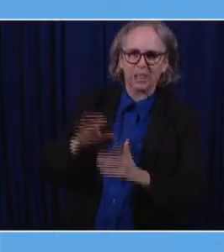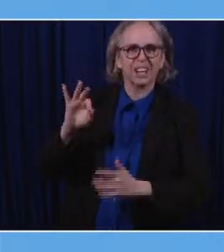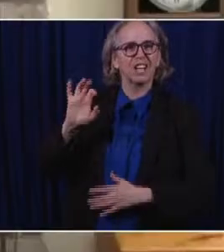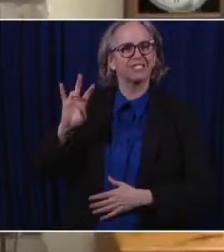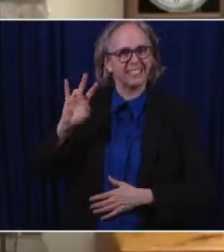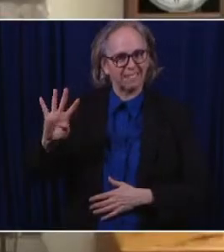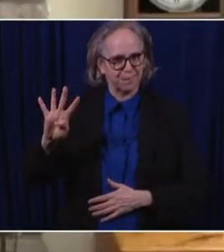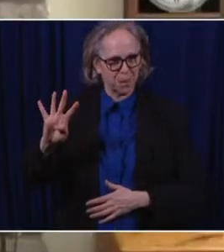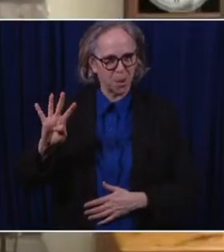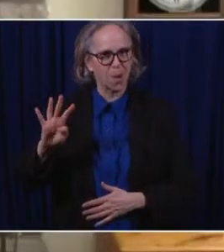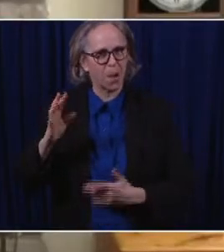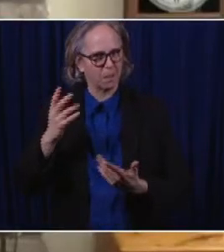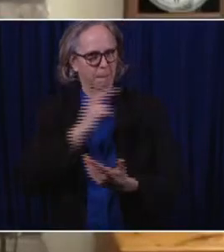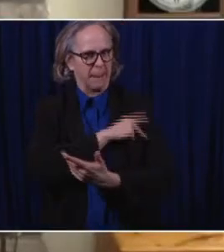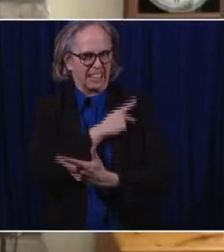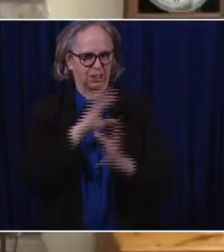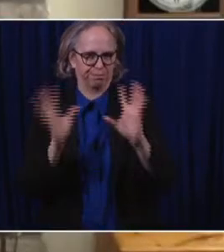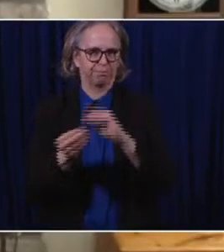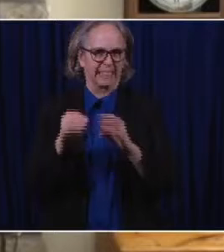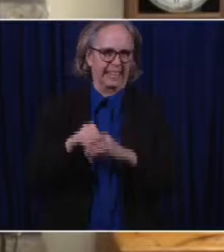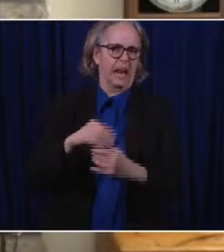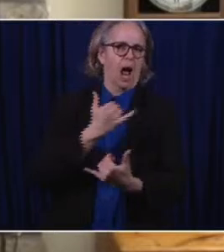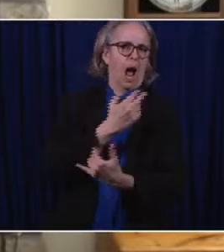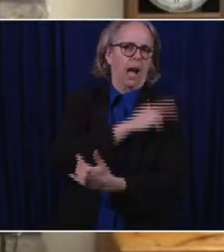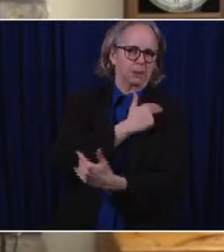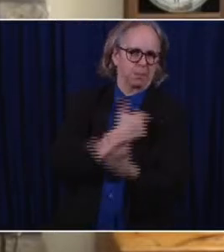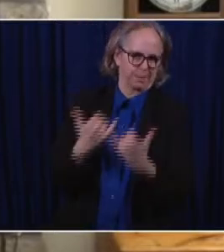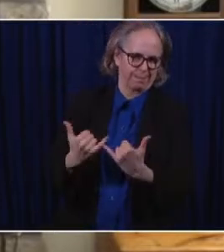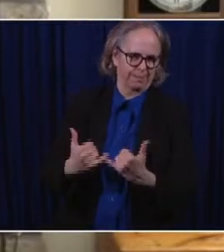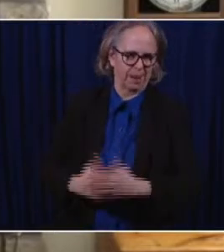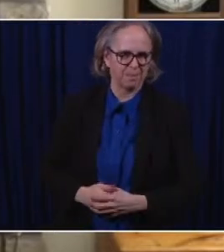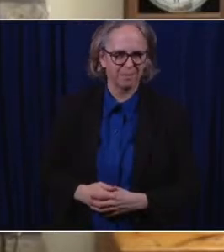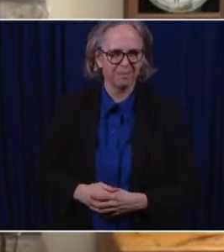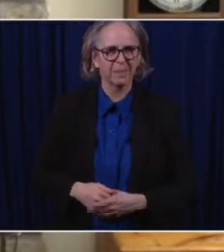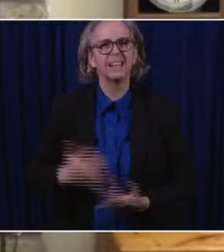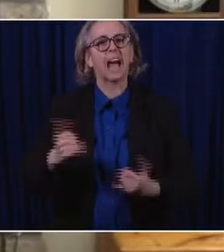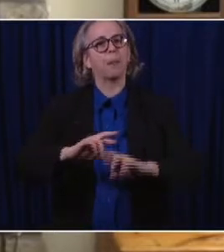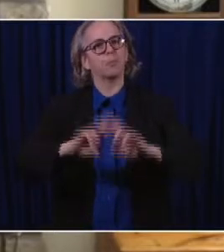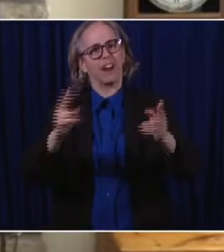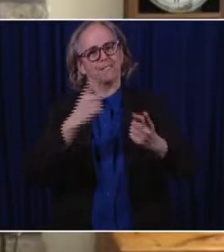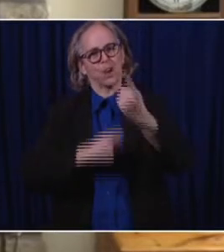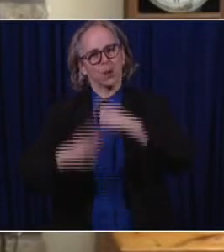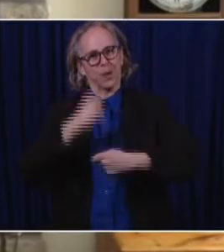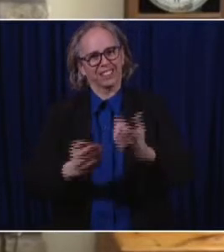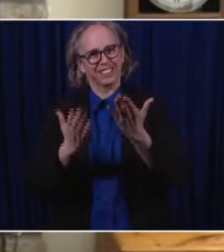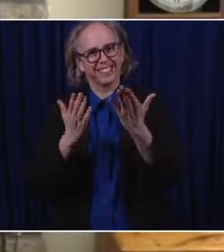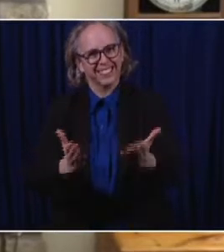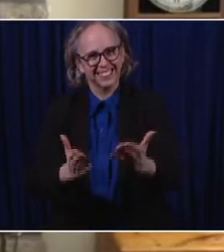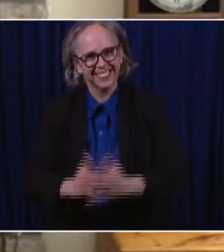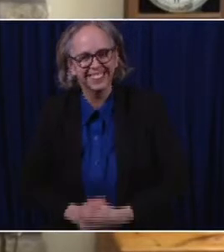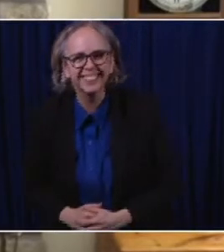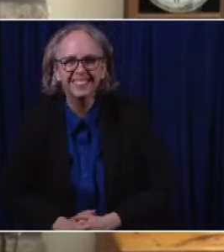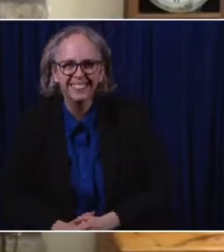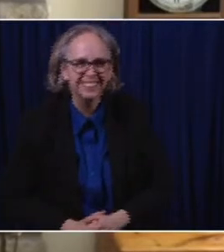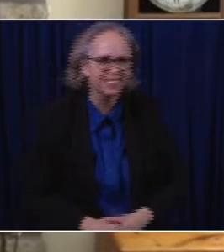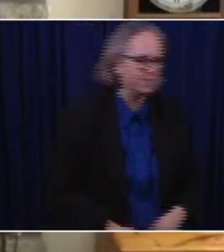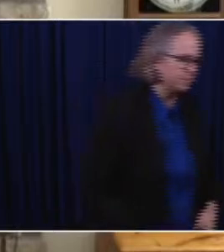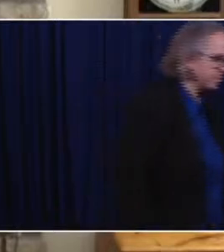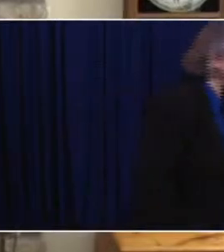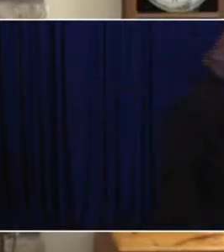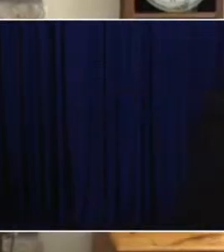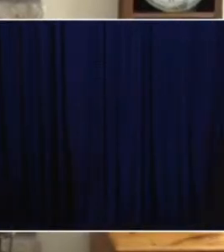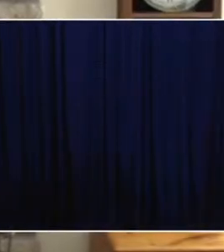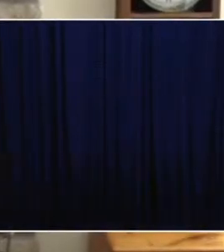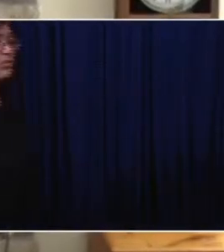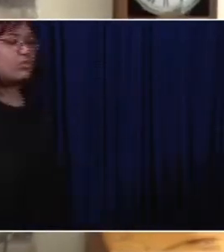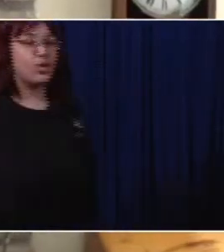news. We will go to our questions. Governor, first question today is from Dan DeRose at WOIL in